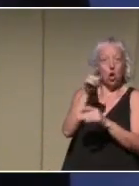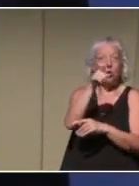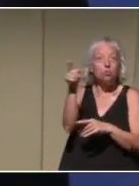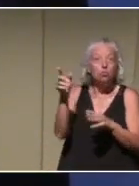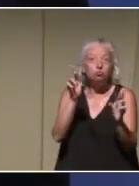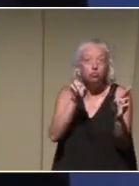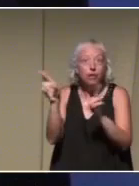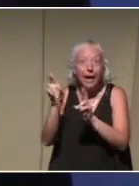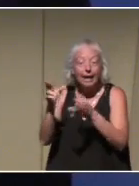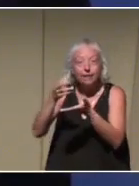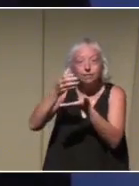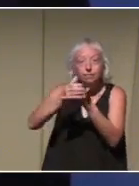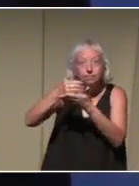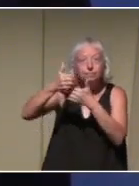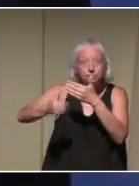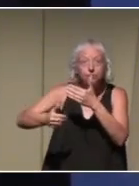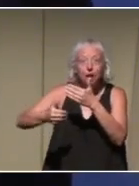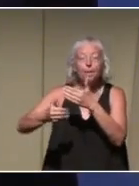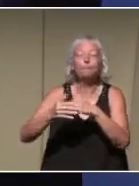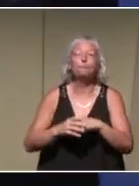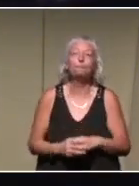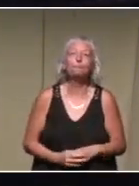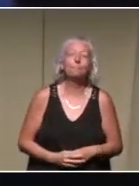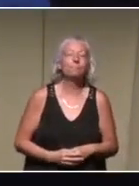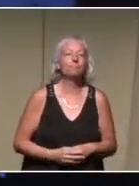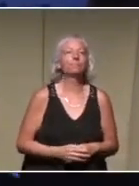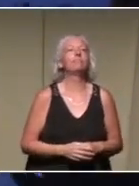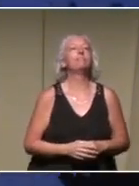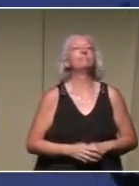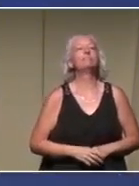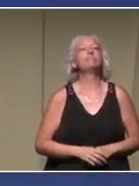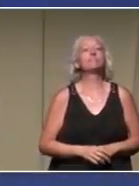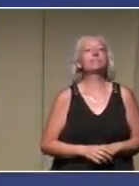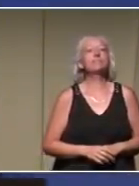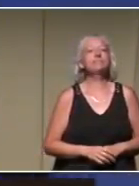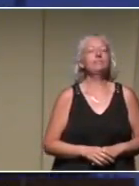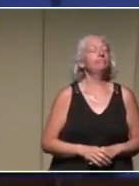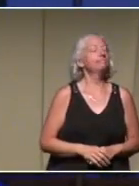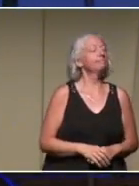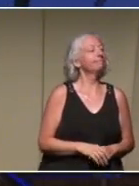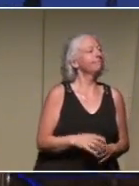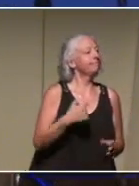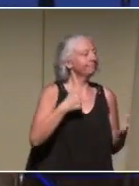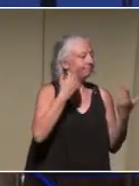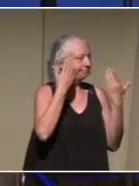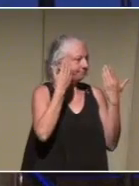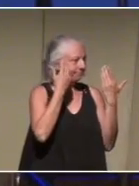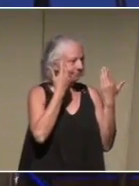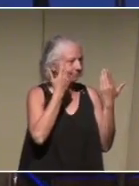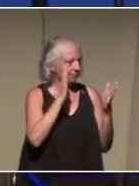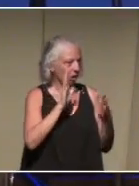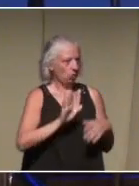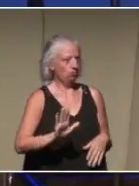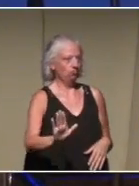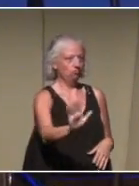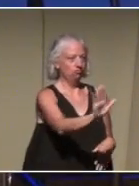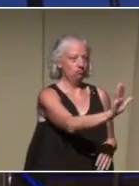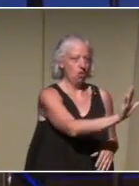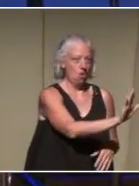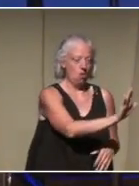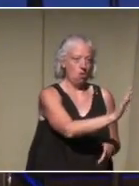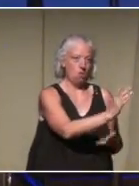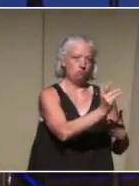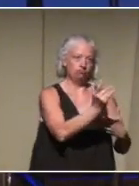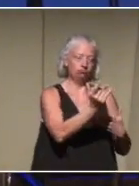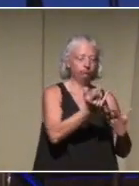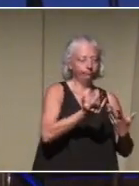together. But let's note that. Now, I don't know where you find yourselves this